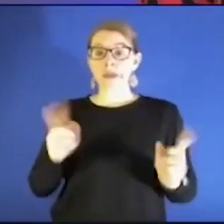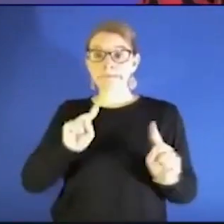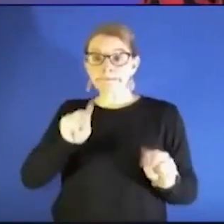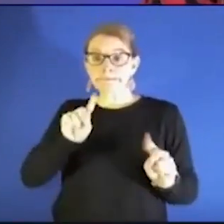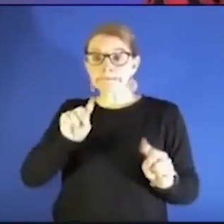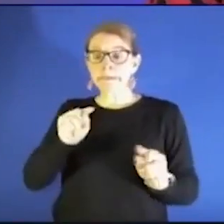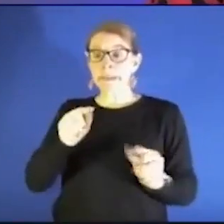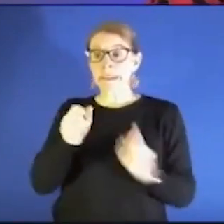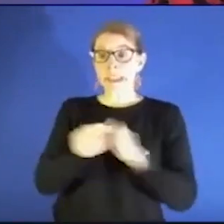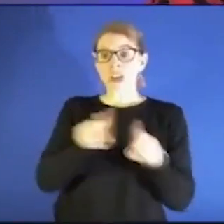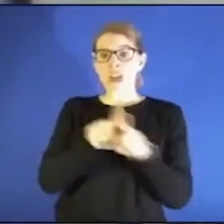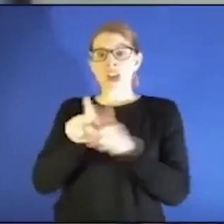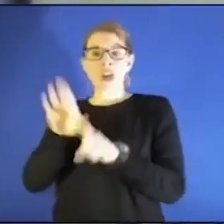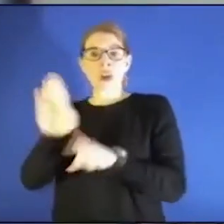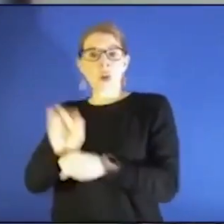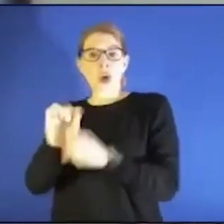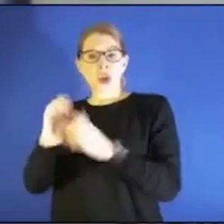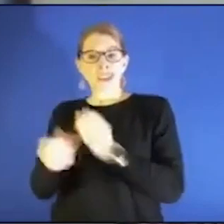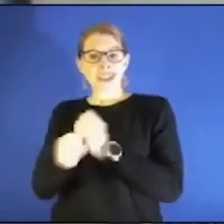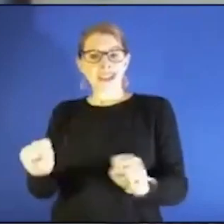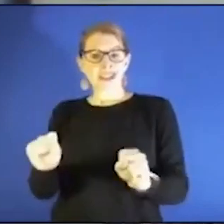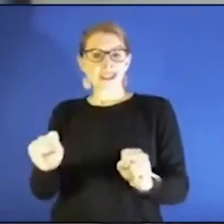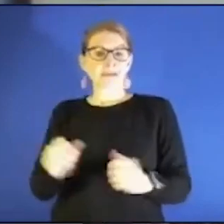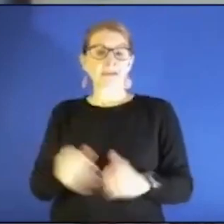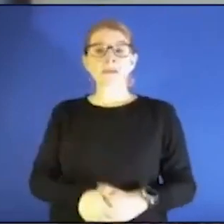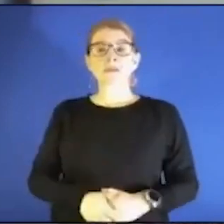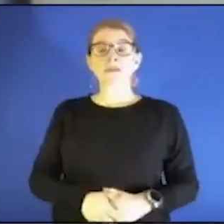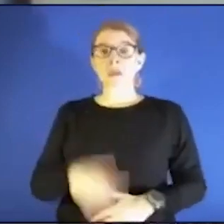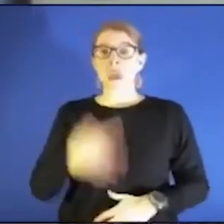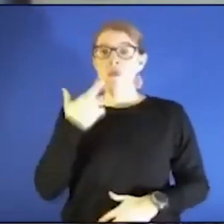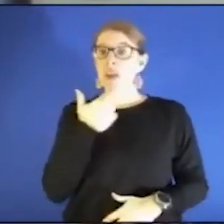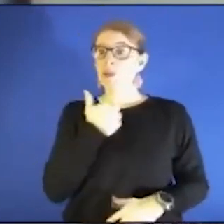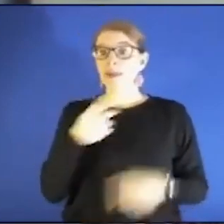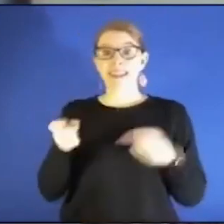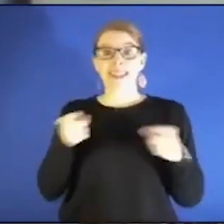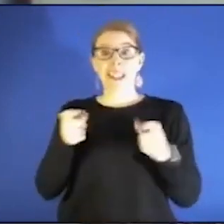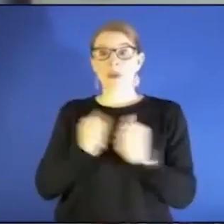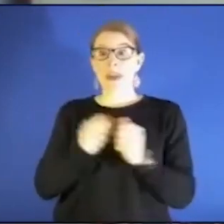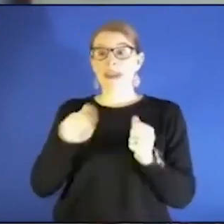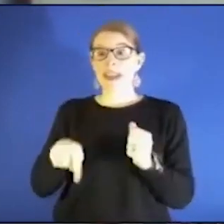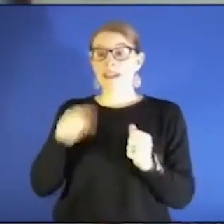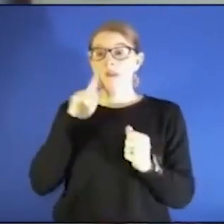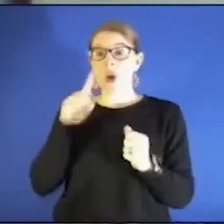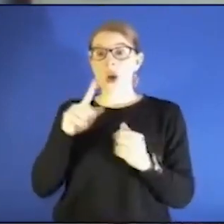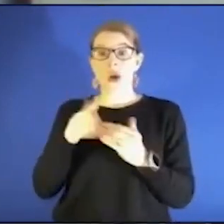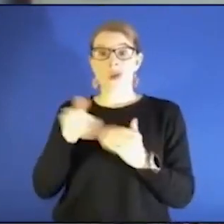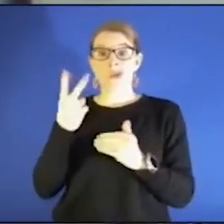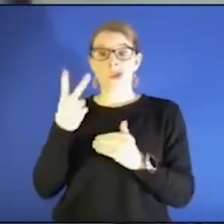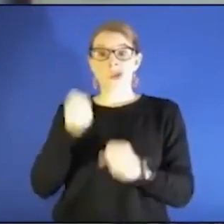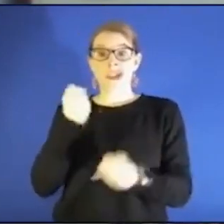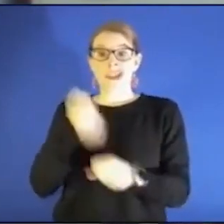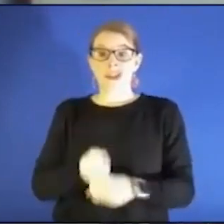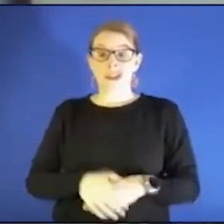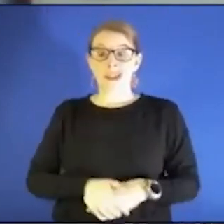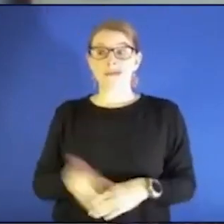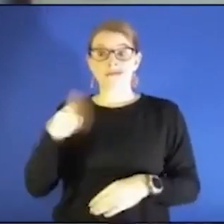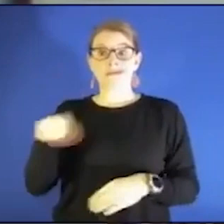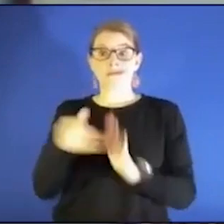safe? But restaurants have been dealing with this now for 2 years, so they've gotten pretty good